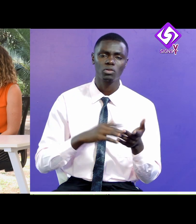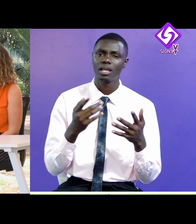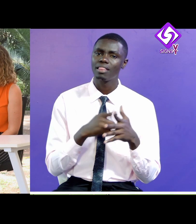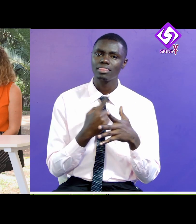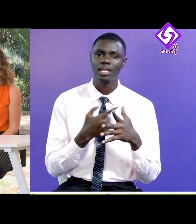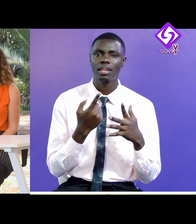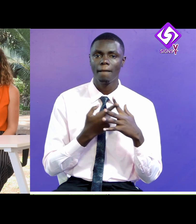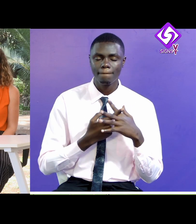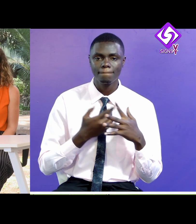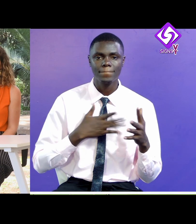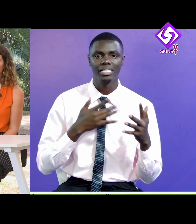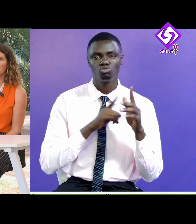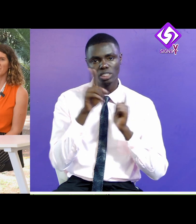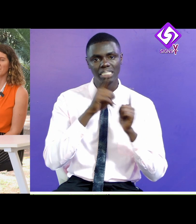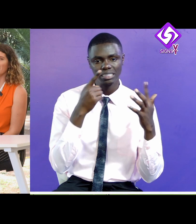there.